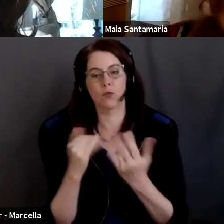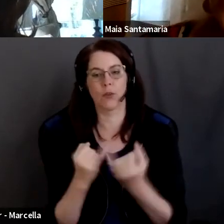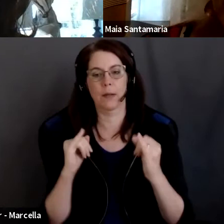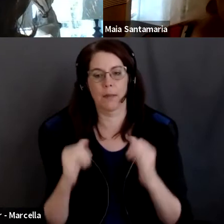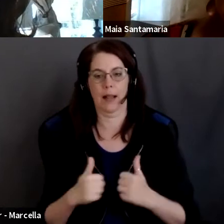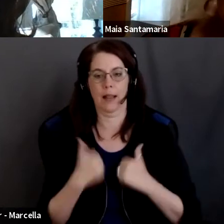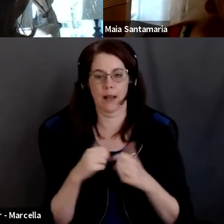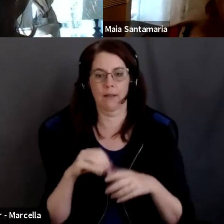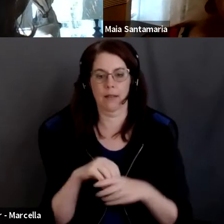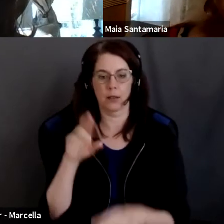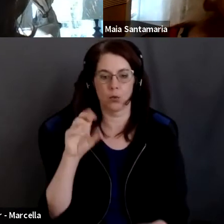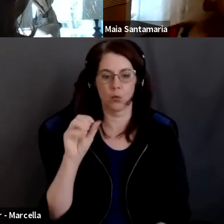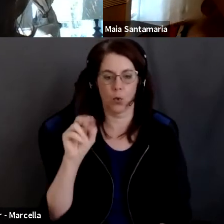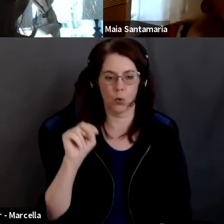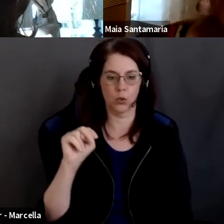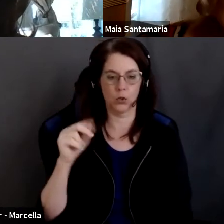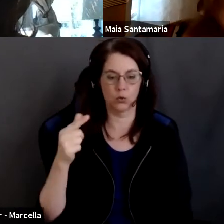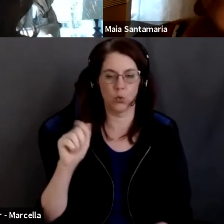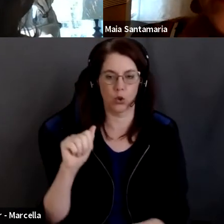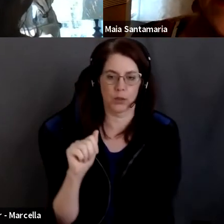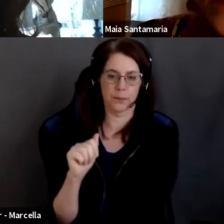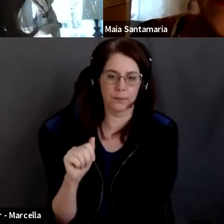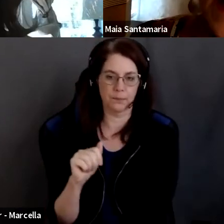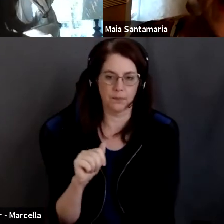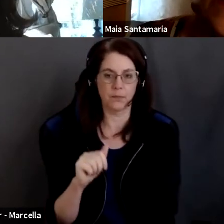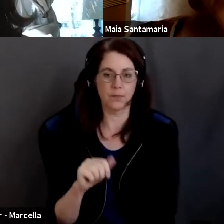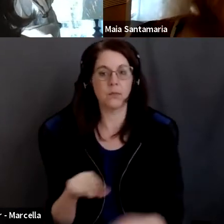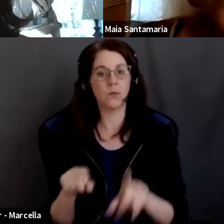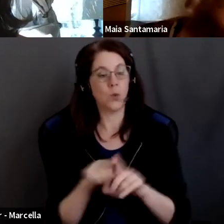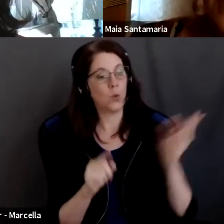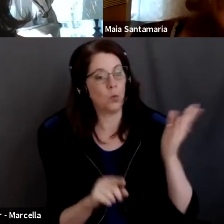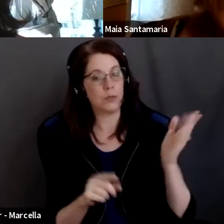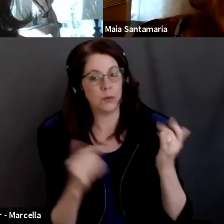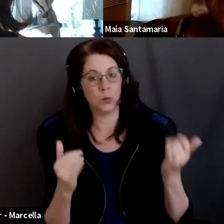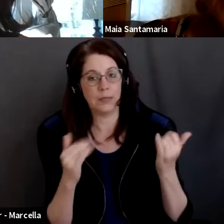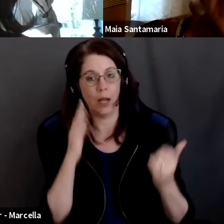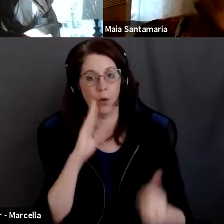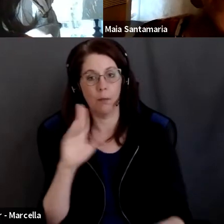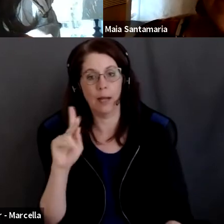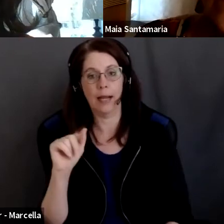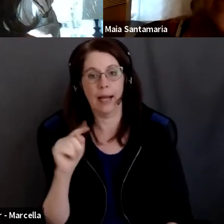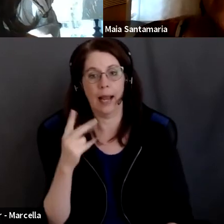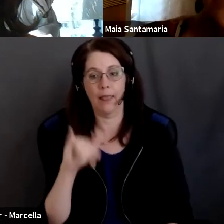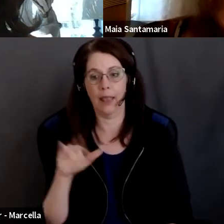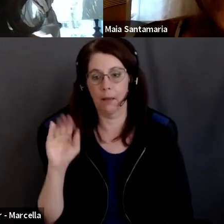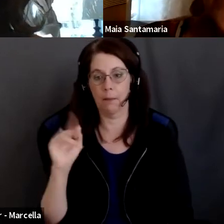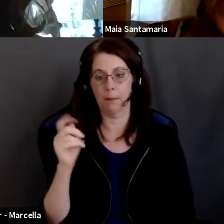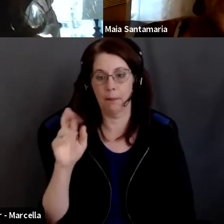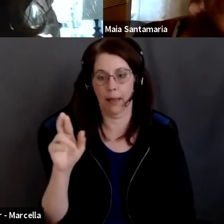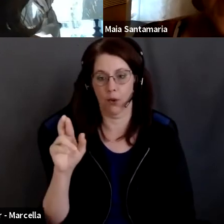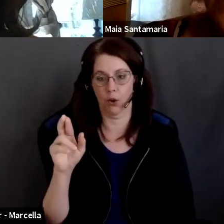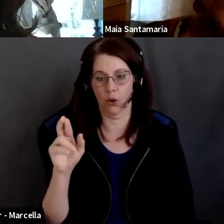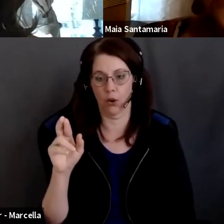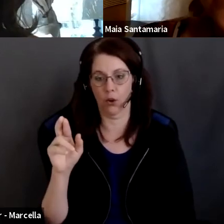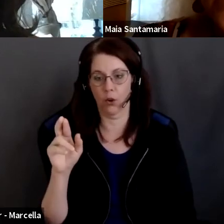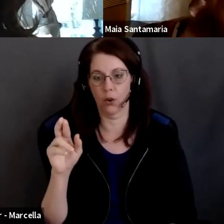in Rome, Georgia. Also presenting today will be Kathy Baker. She is our